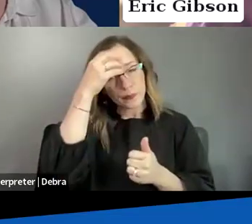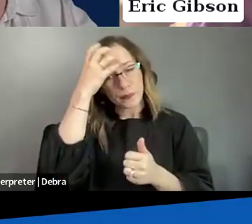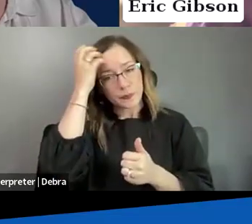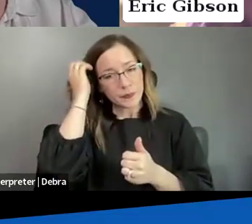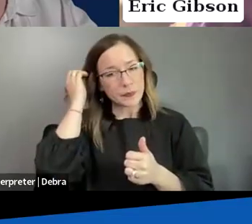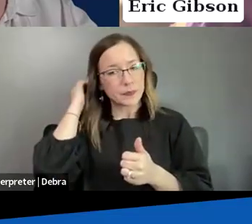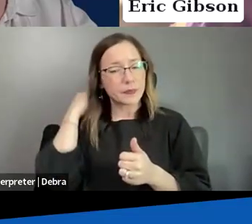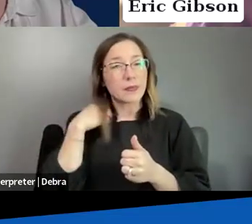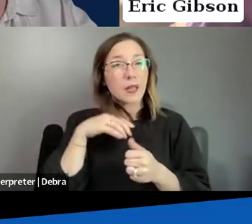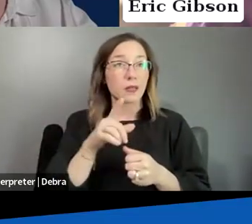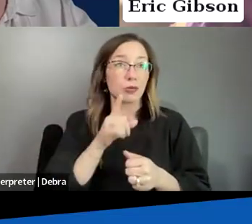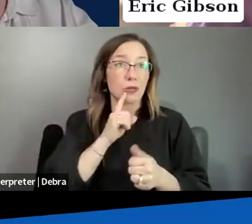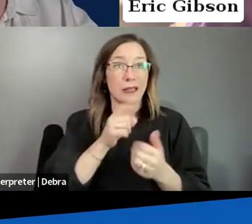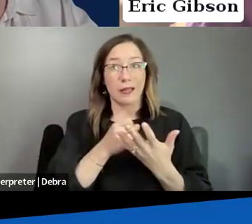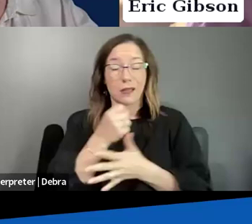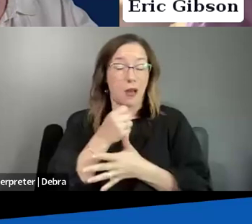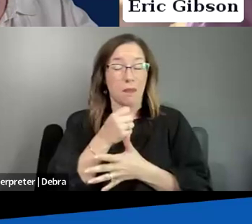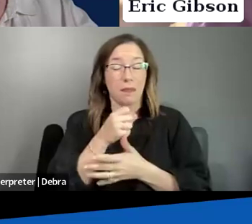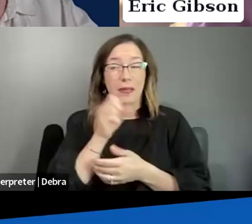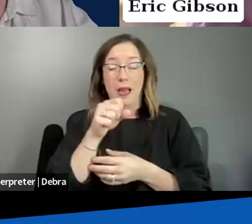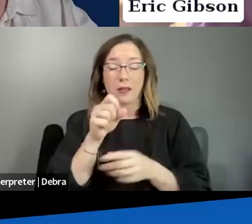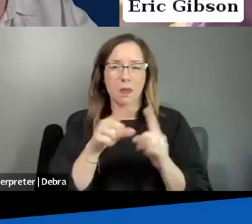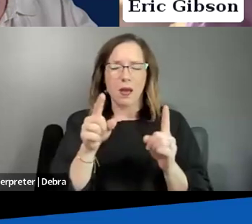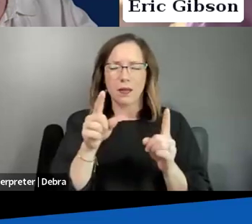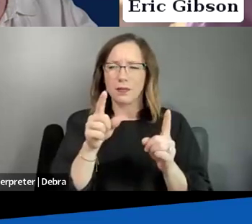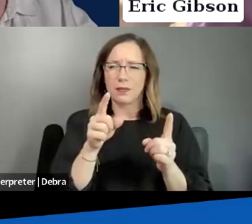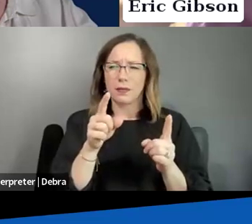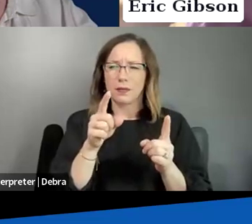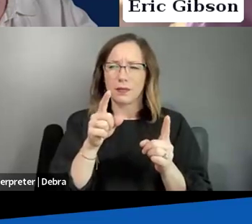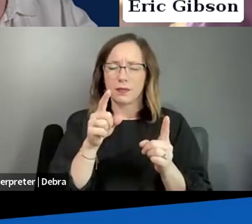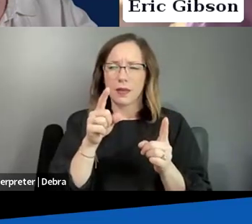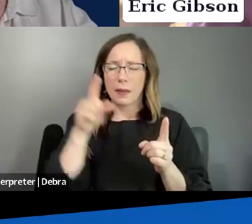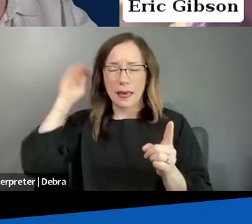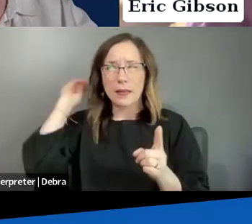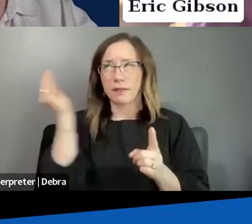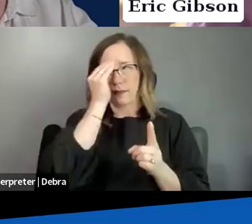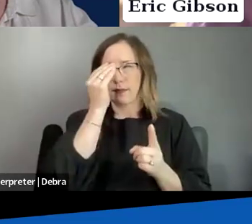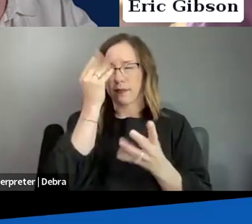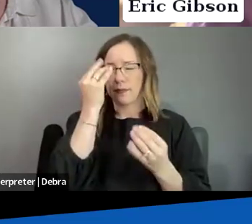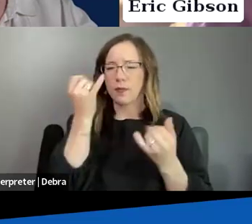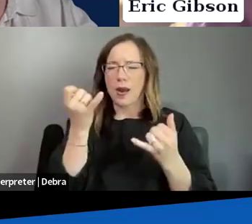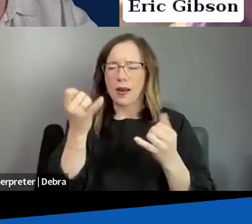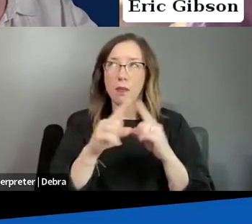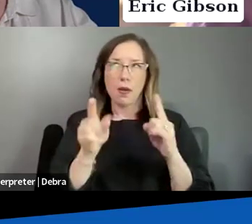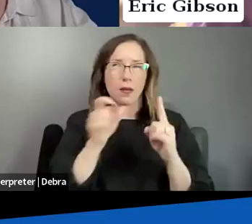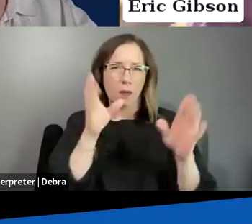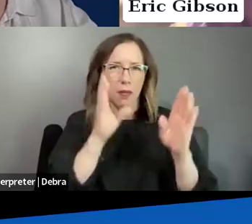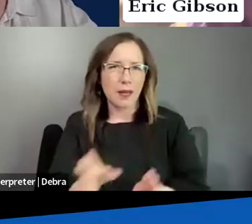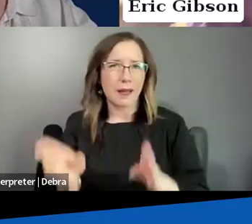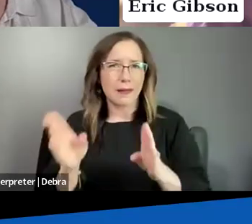and center. And at the exact same time, I don't think, planned for being